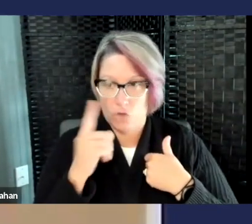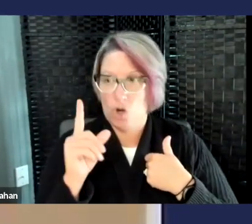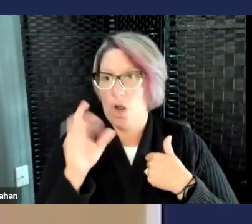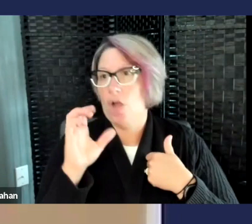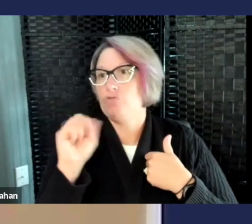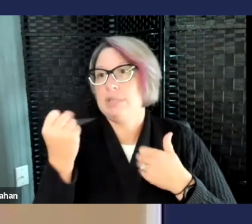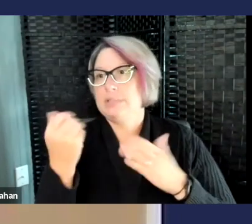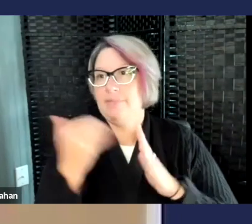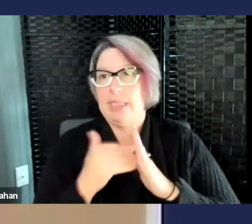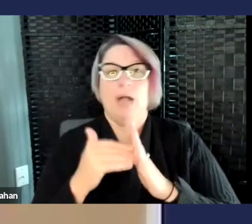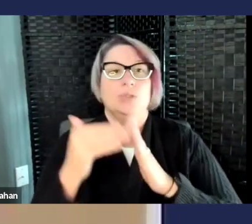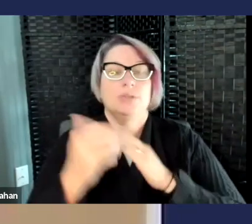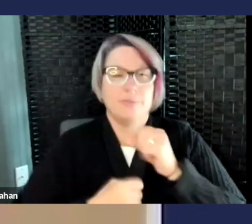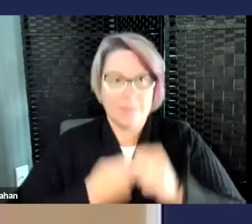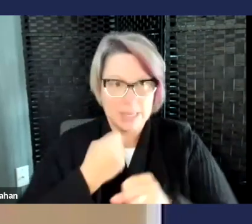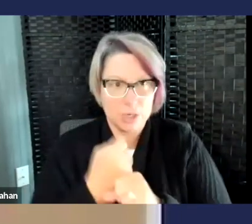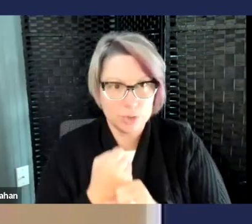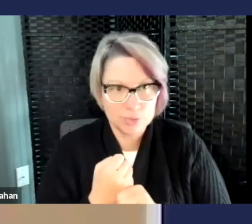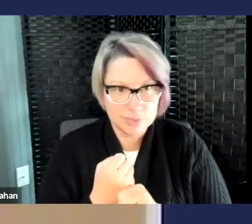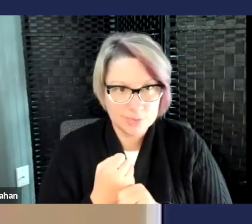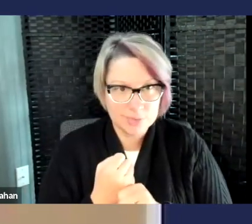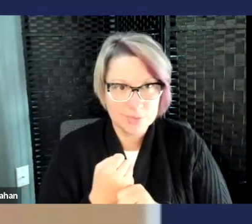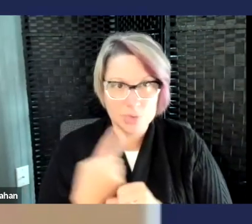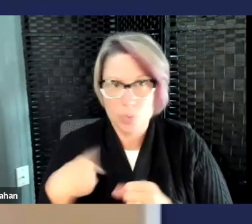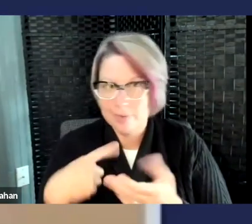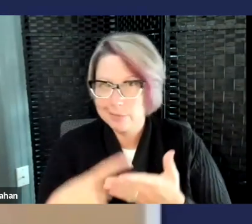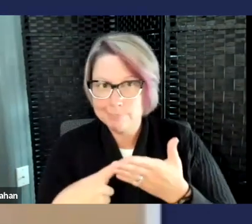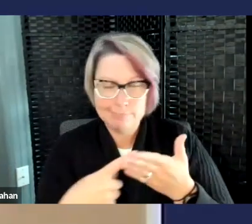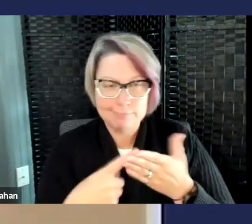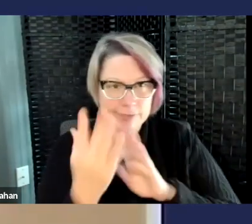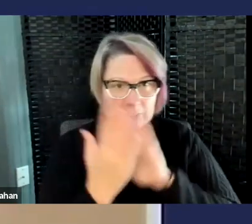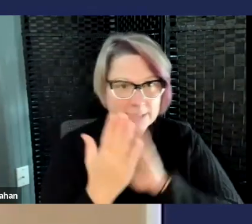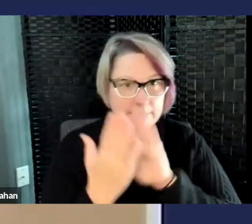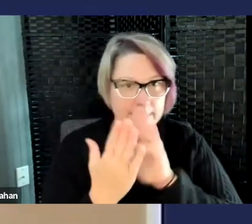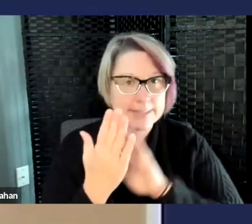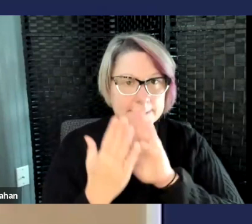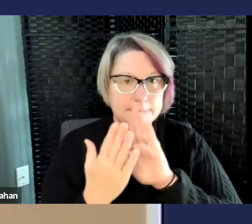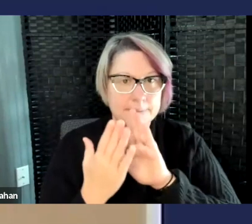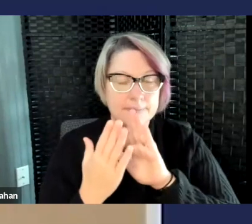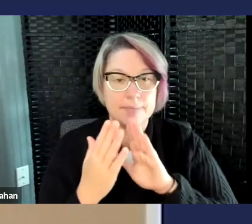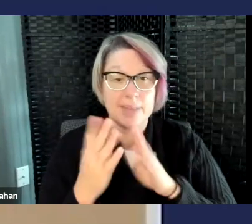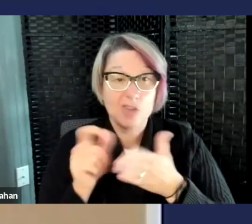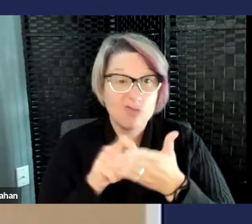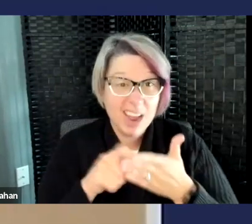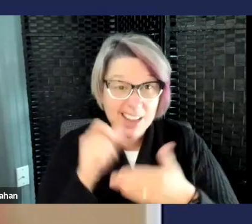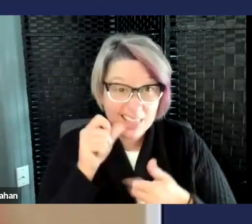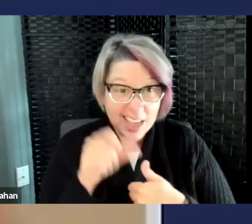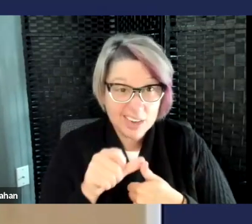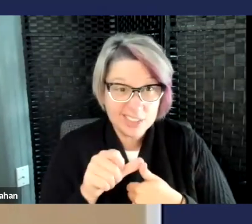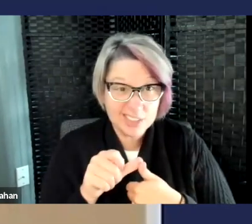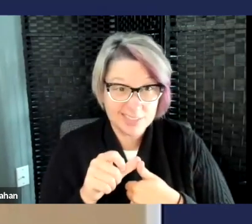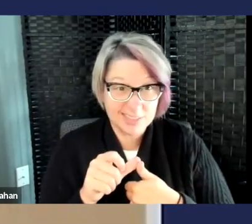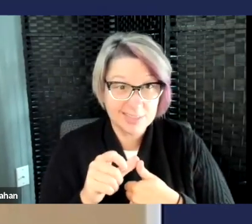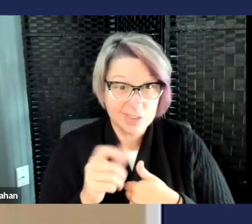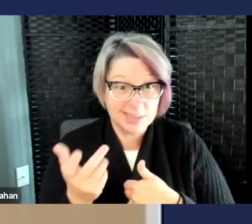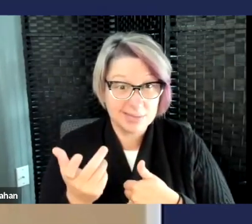years, right? For as long as humans have been around, we've been talking face to face. Even writing letters is kind of new, right?